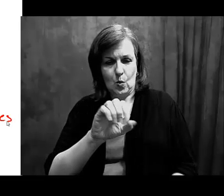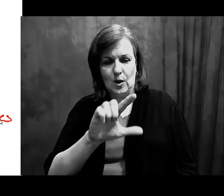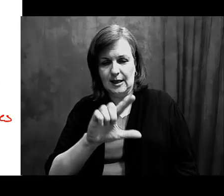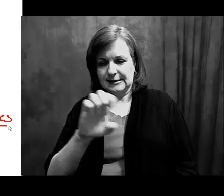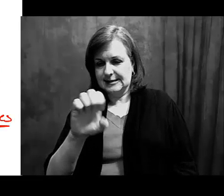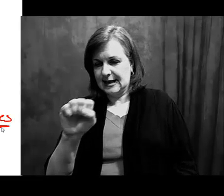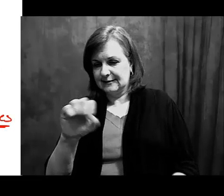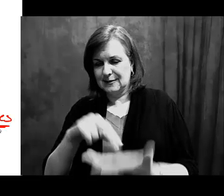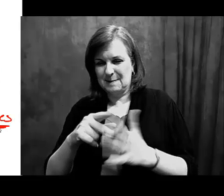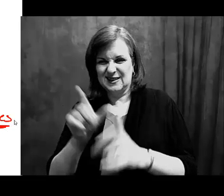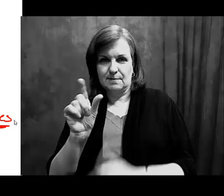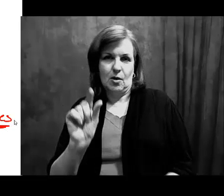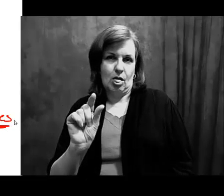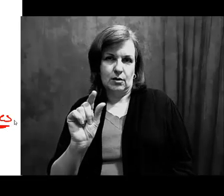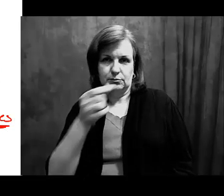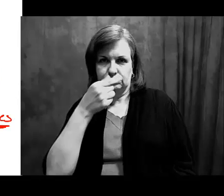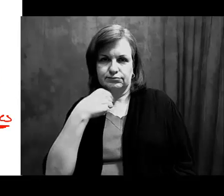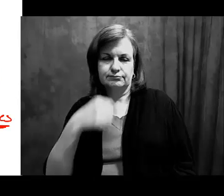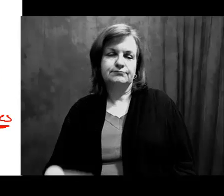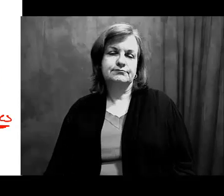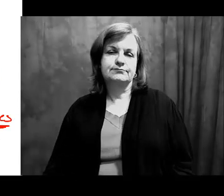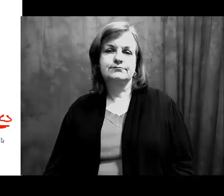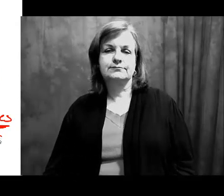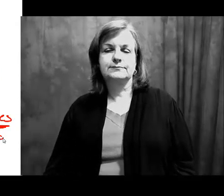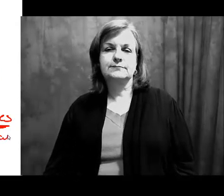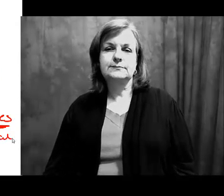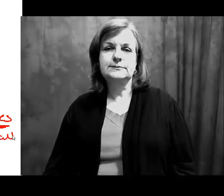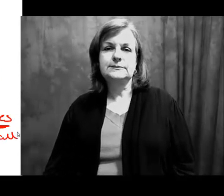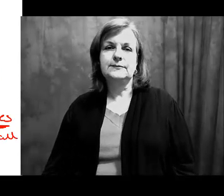Remember, OLES at the end means small.